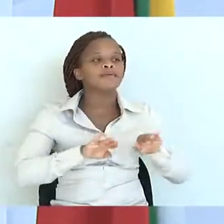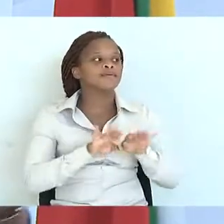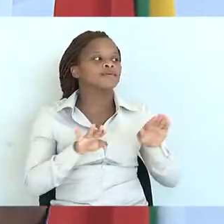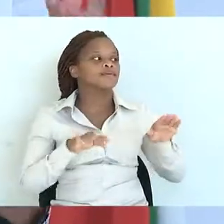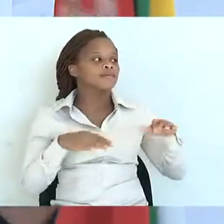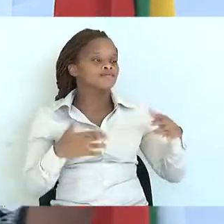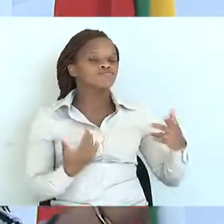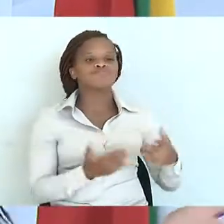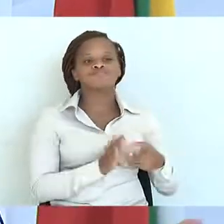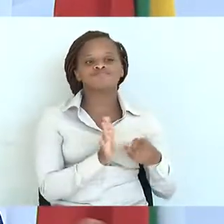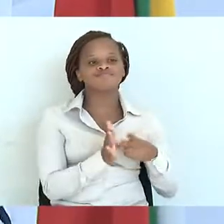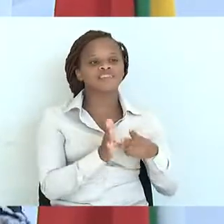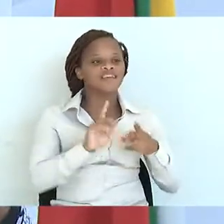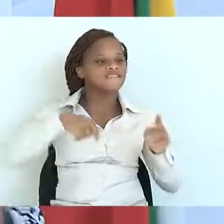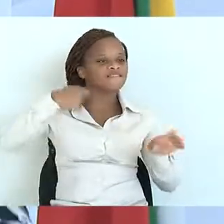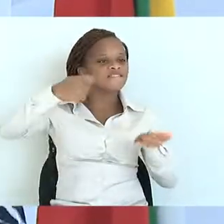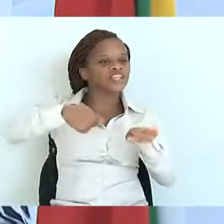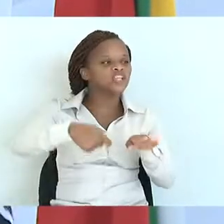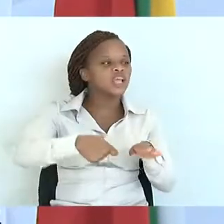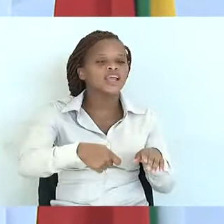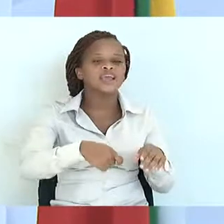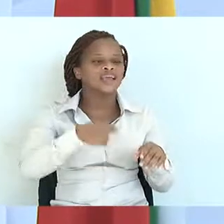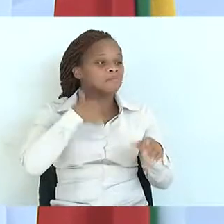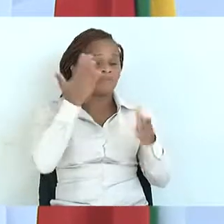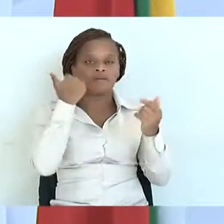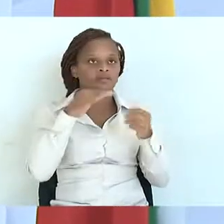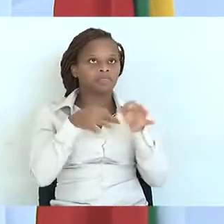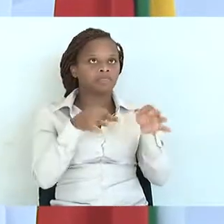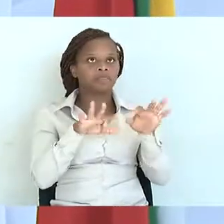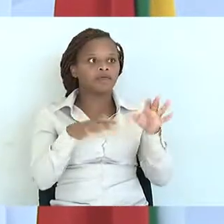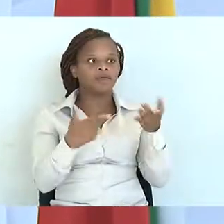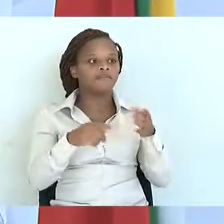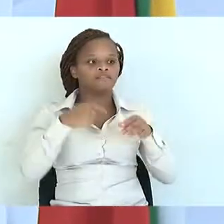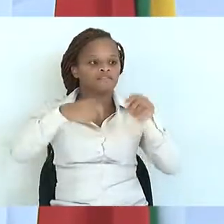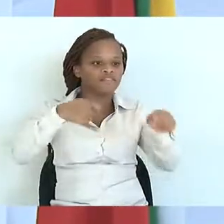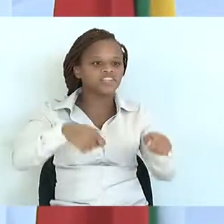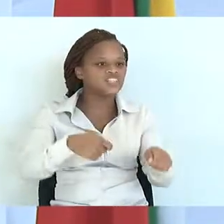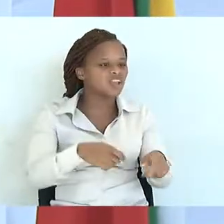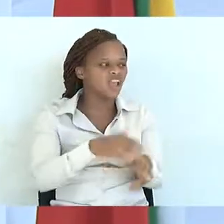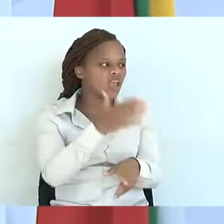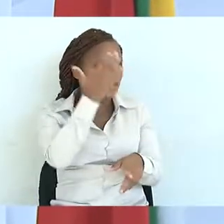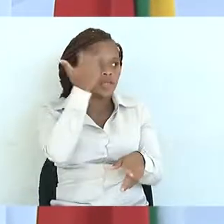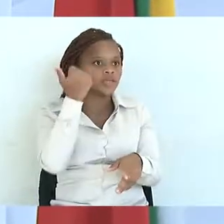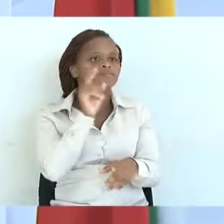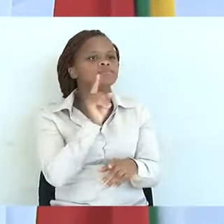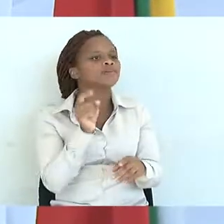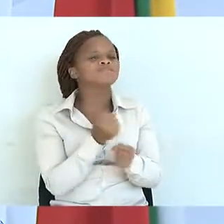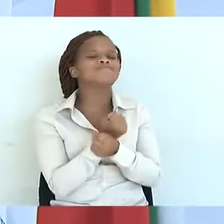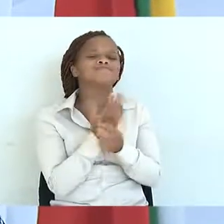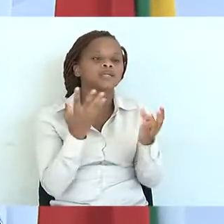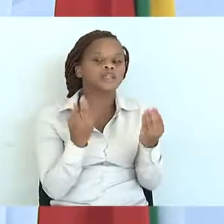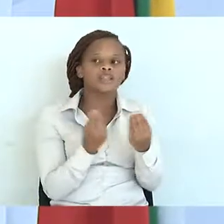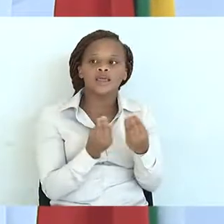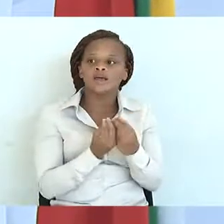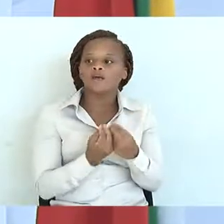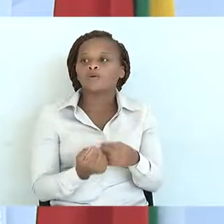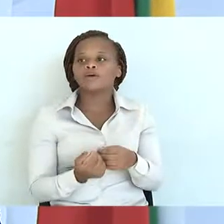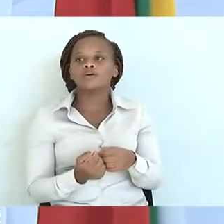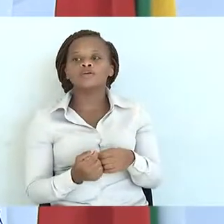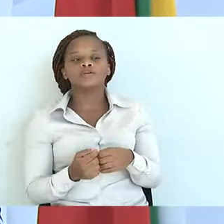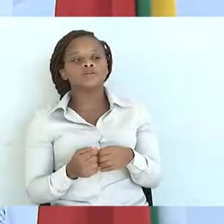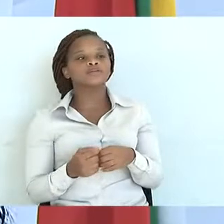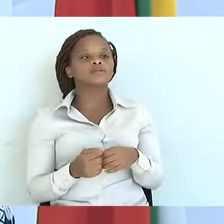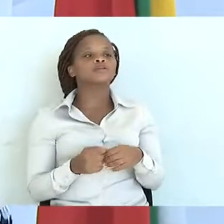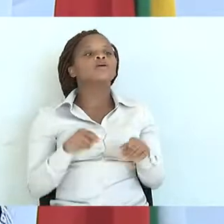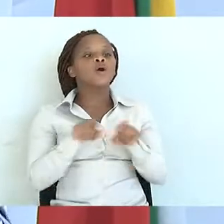there's fishing. Angazi ukuthi ngizothini fishing ngelentozana. So there are many things engaba involved kodwa kuzowakhiwa